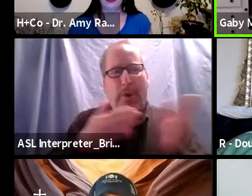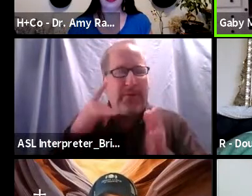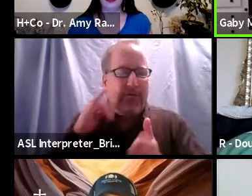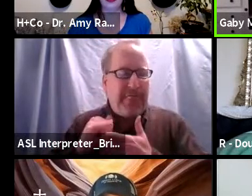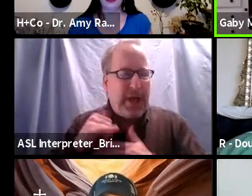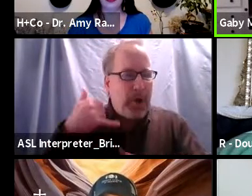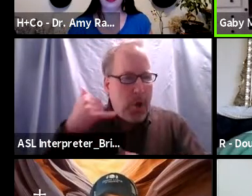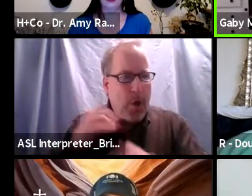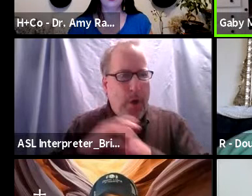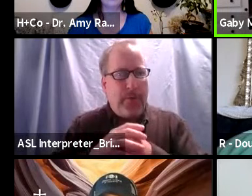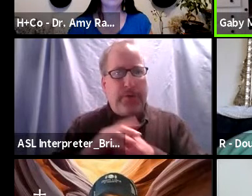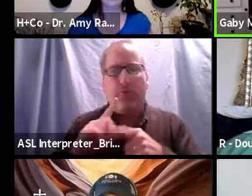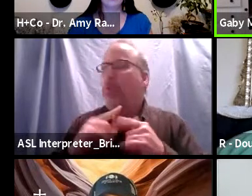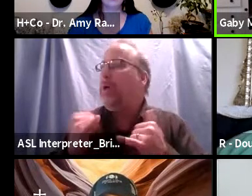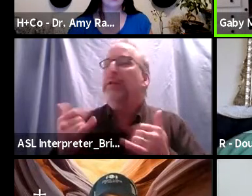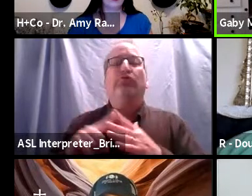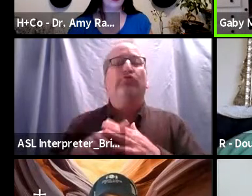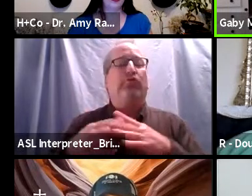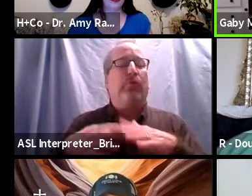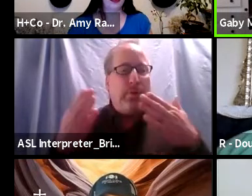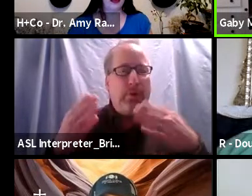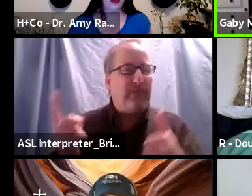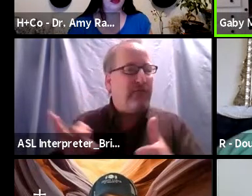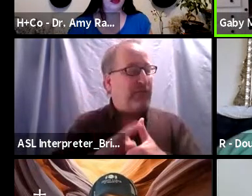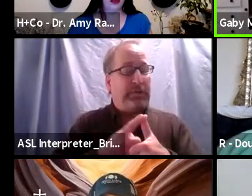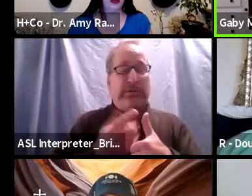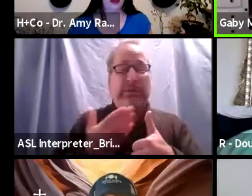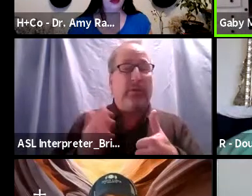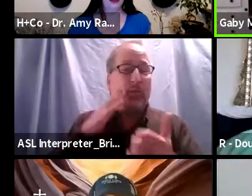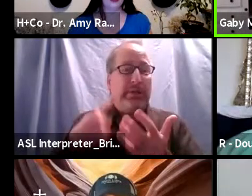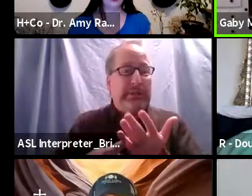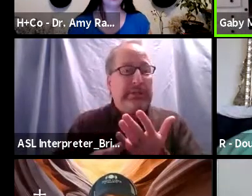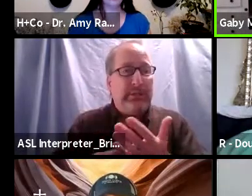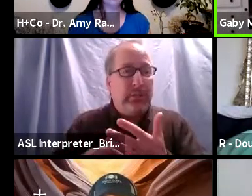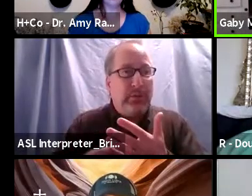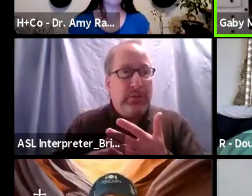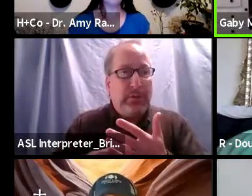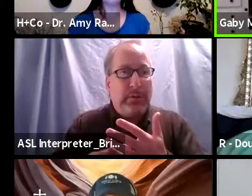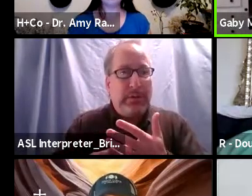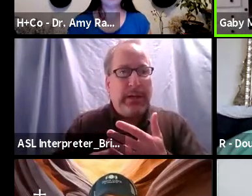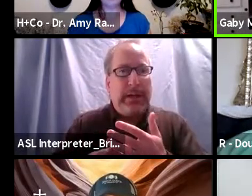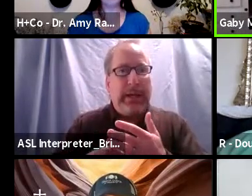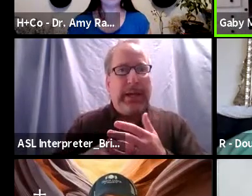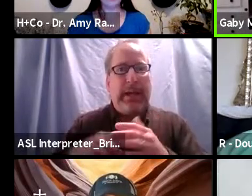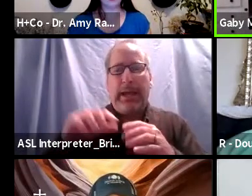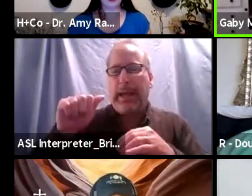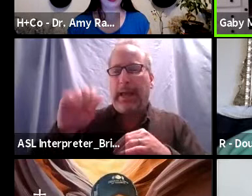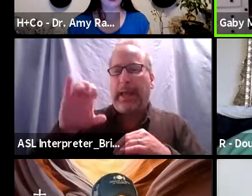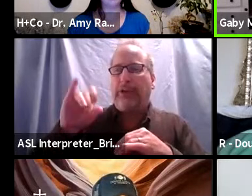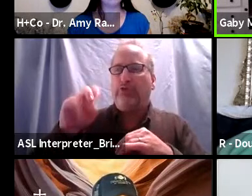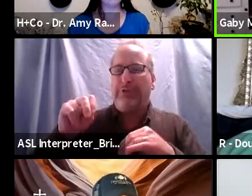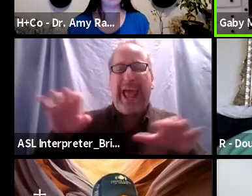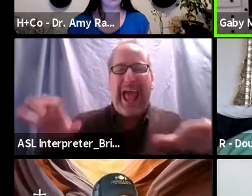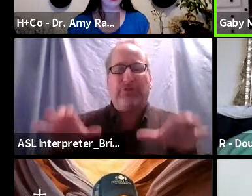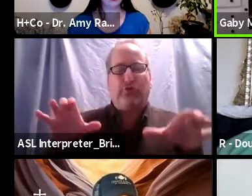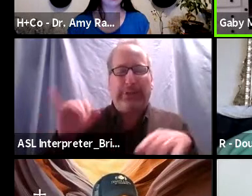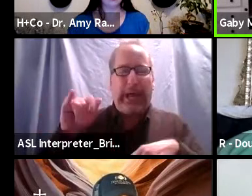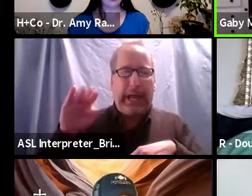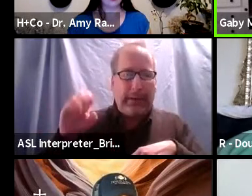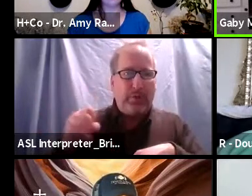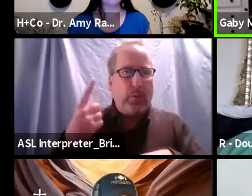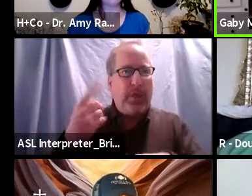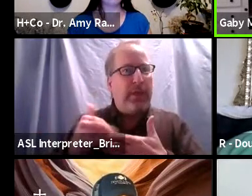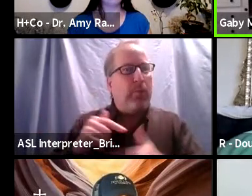So actually, to get us started, the first item that we're going to be going over is the action items tracker. So just to remind everybody, one of the things